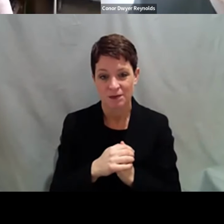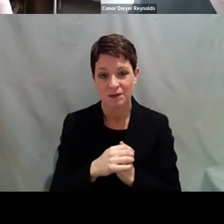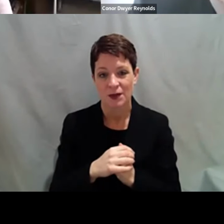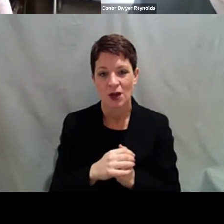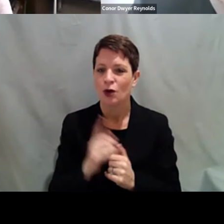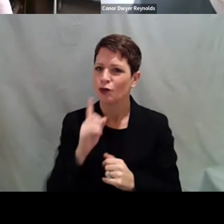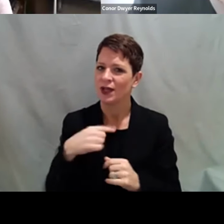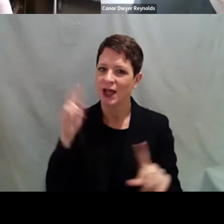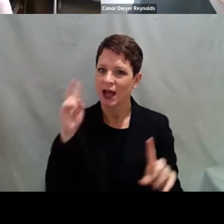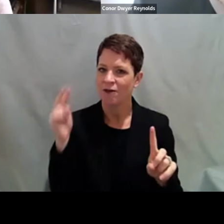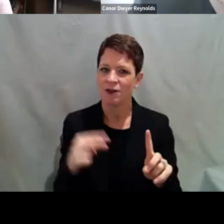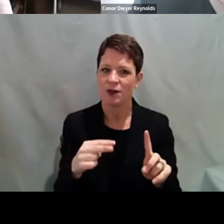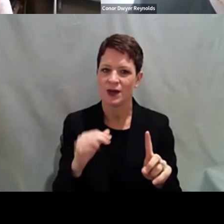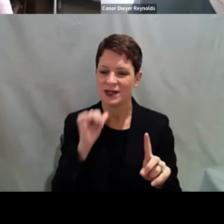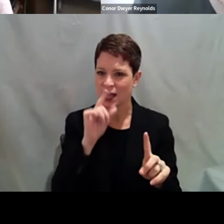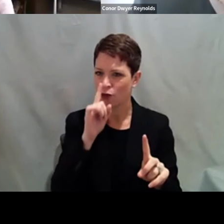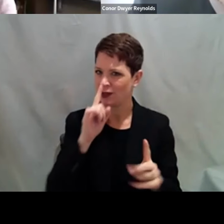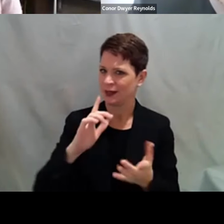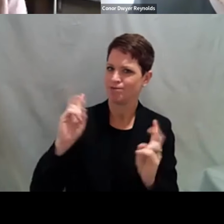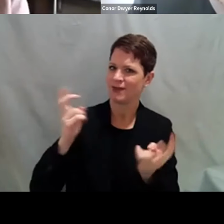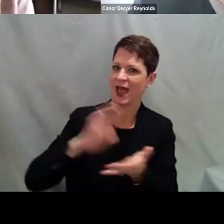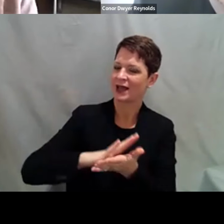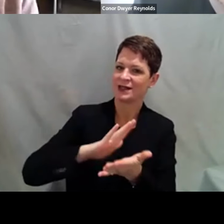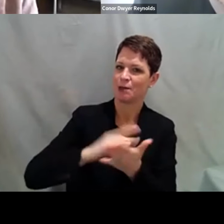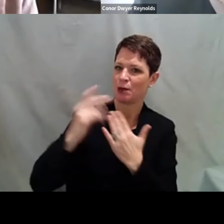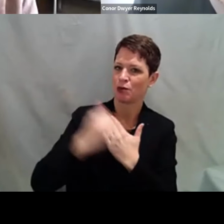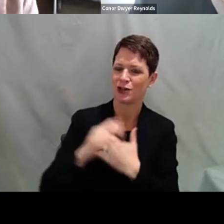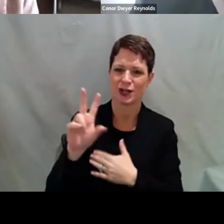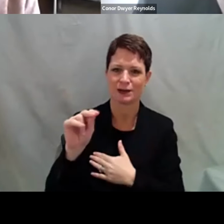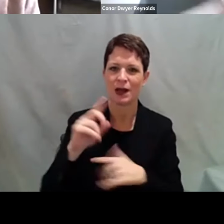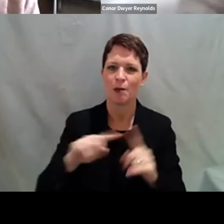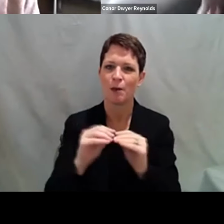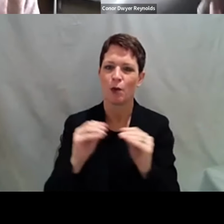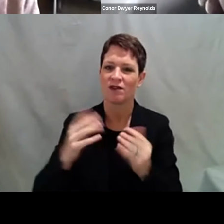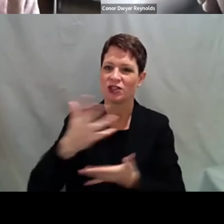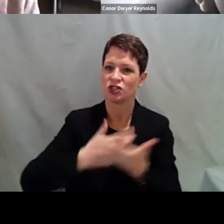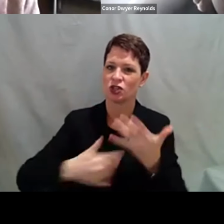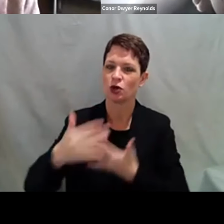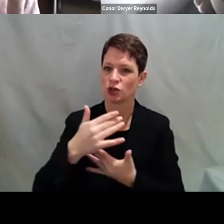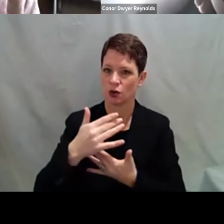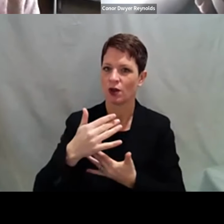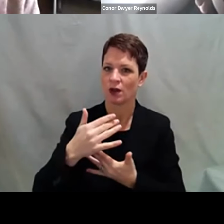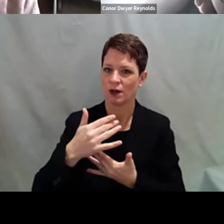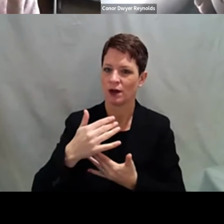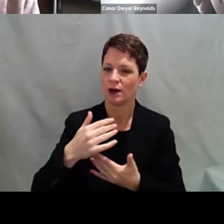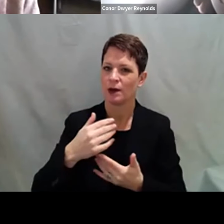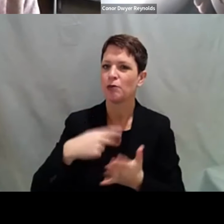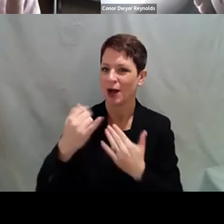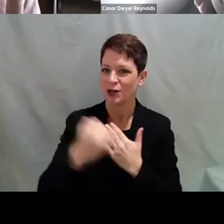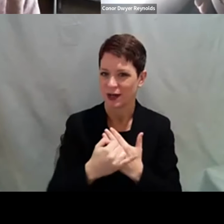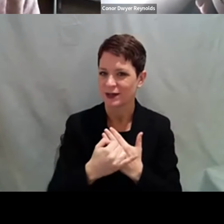this as not really an academic project, but much more of a social movement project. I think that,